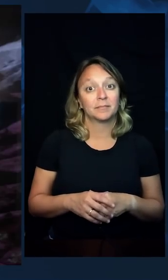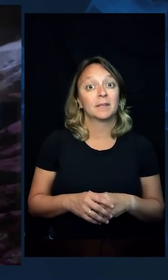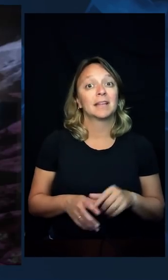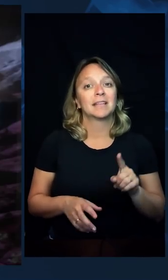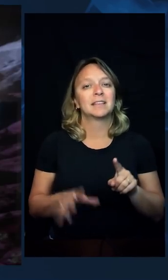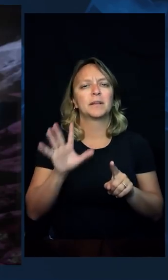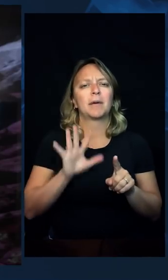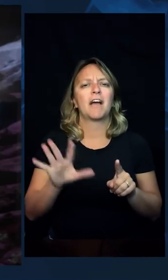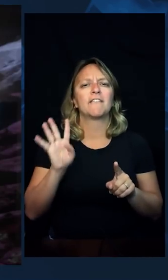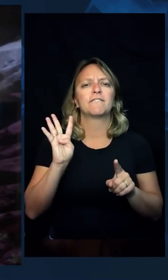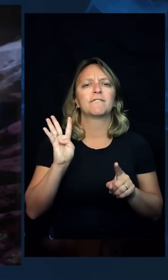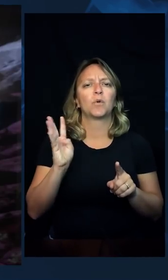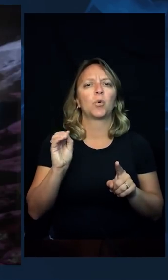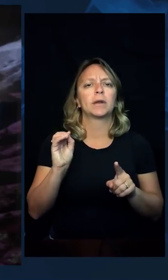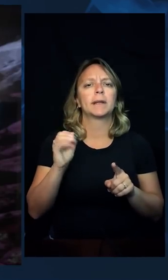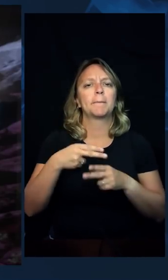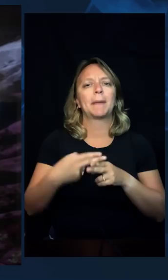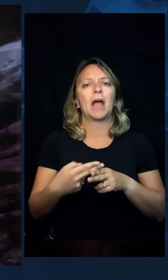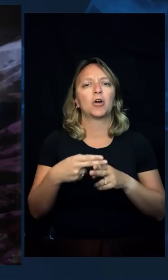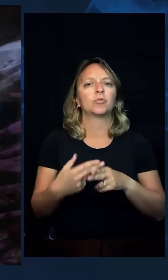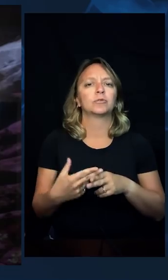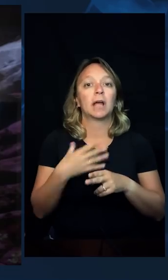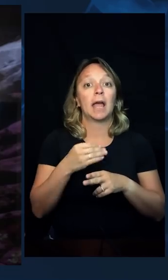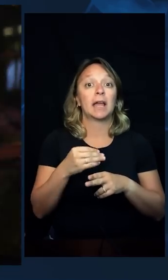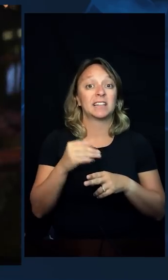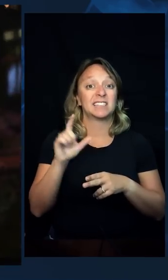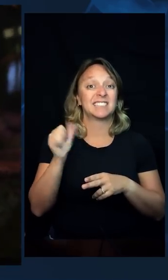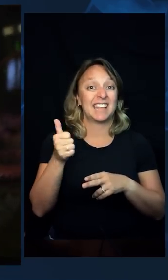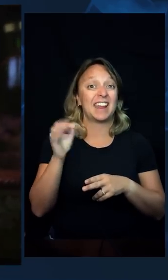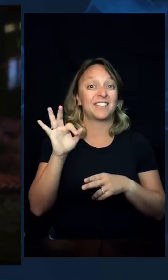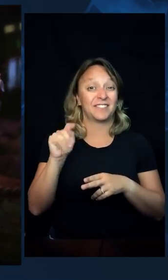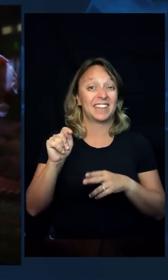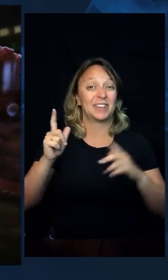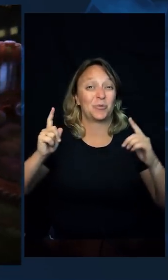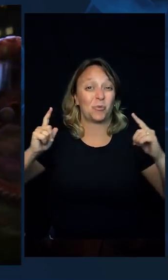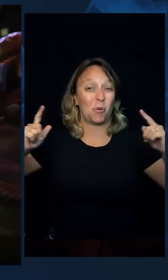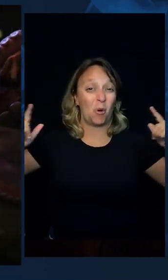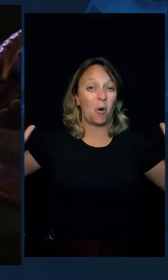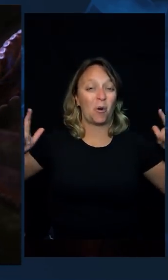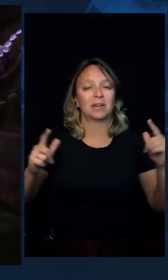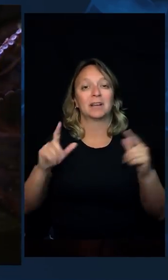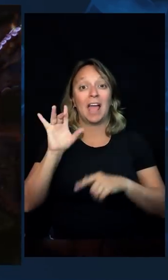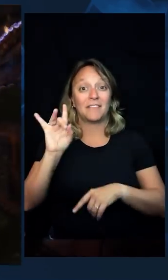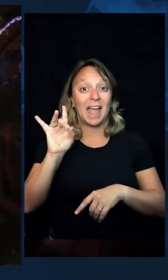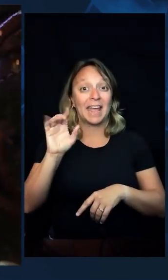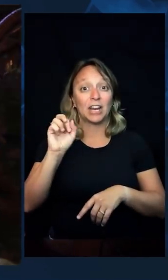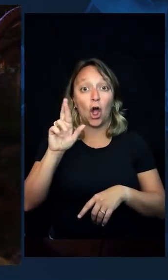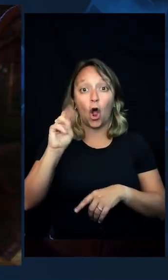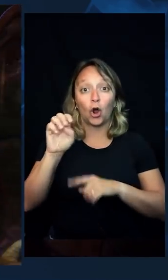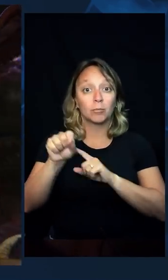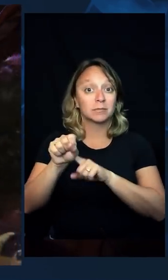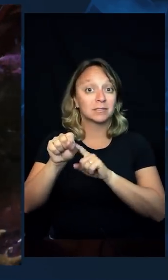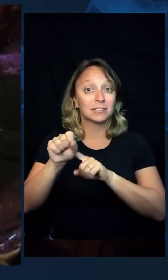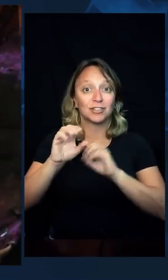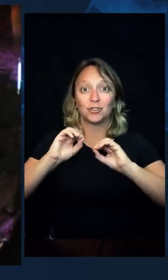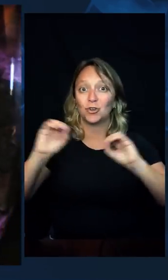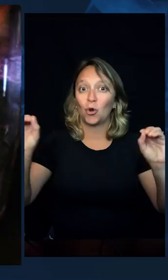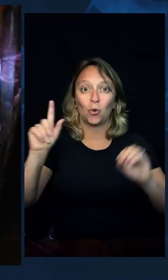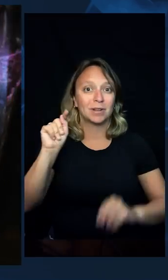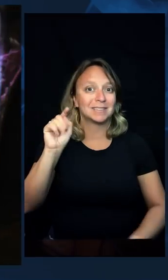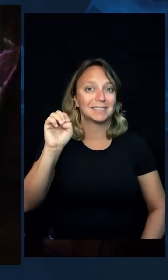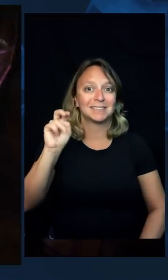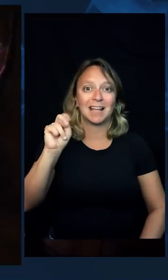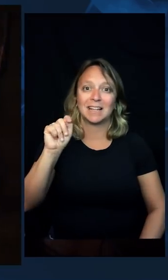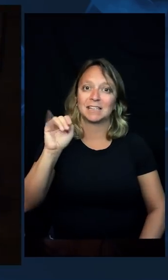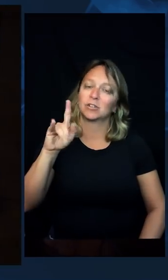Licorice is about 40 pounds and 10 feet in arm span. Octopuses have 8 arms and no tentacles and about 200